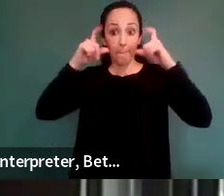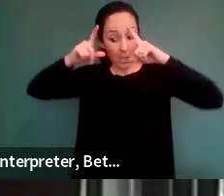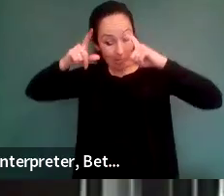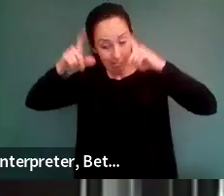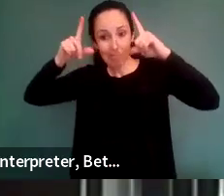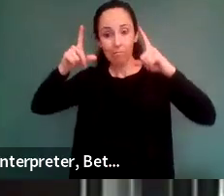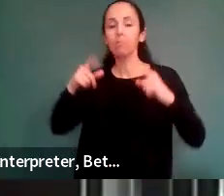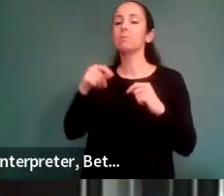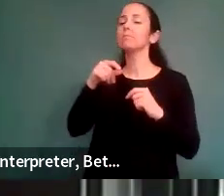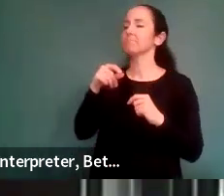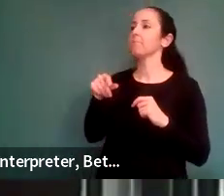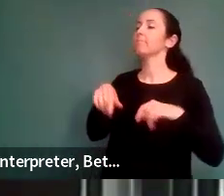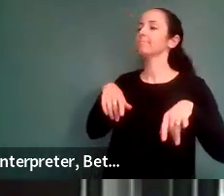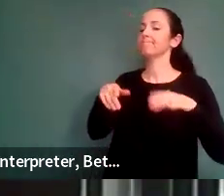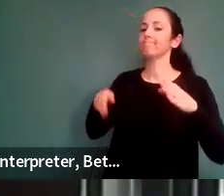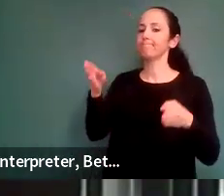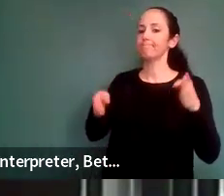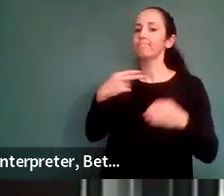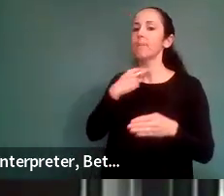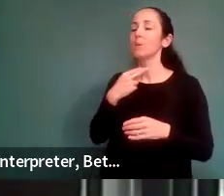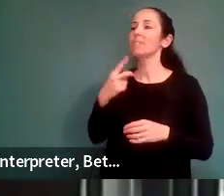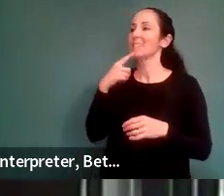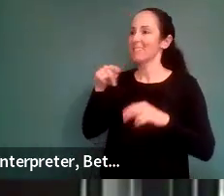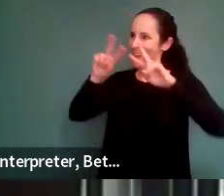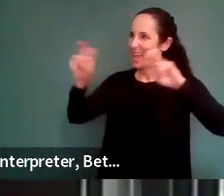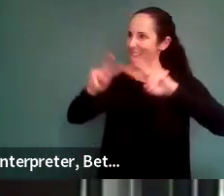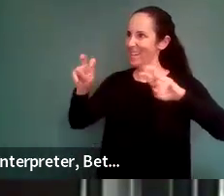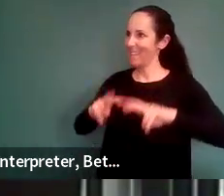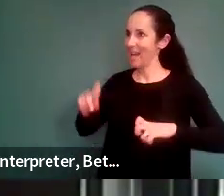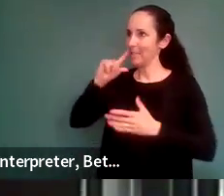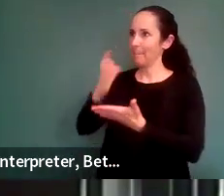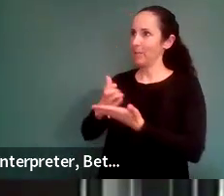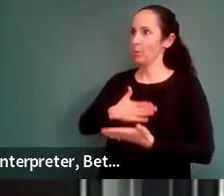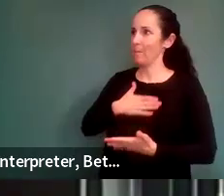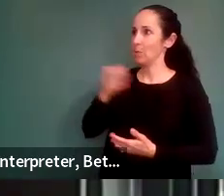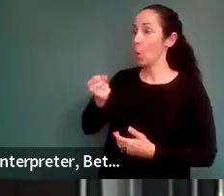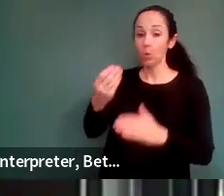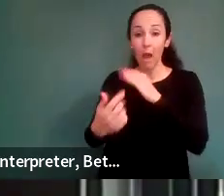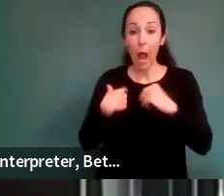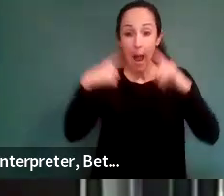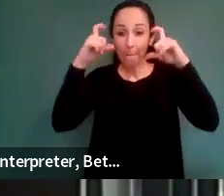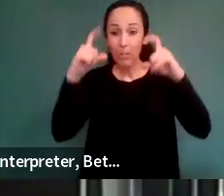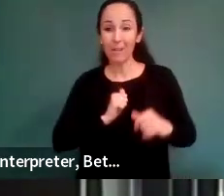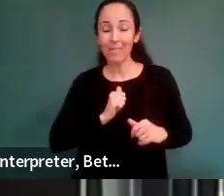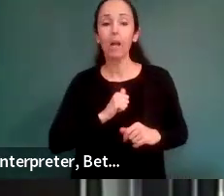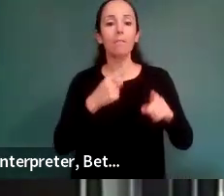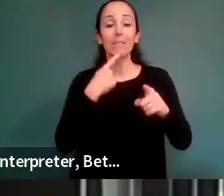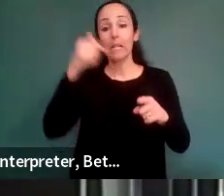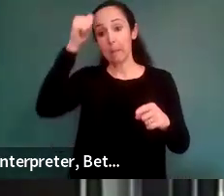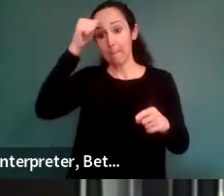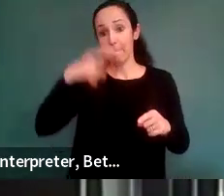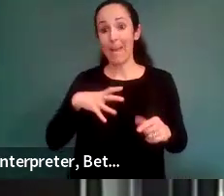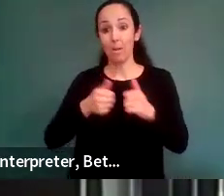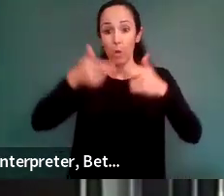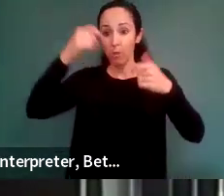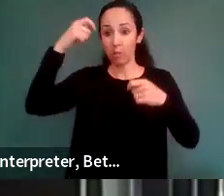Analyzing picture. Please wait. I just took a picture of myself. A man with a shaved head and clear. Button. A man